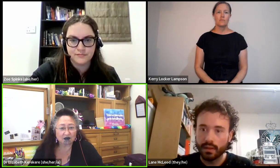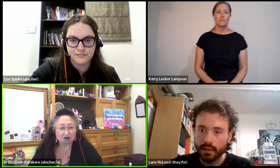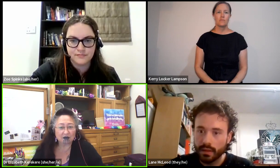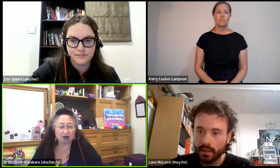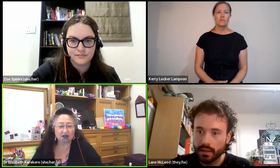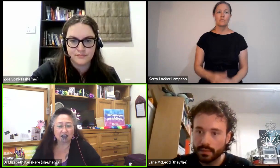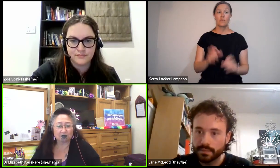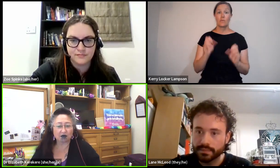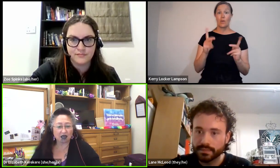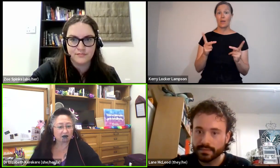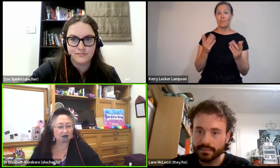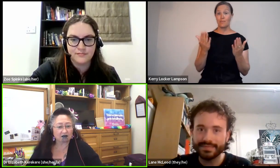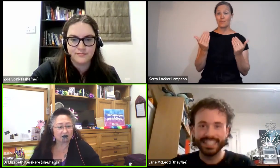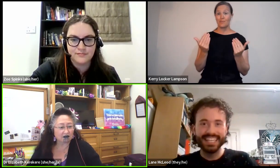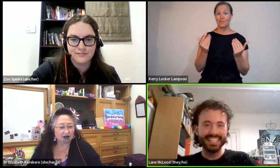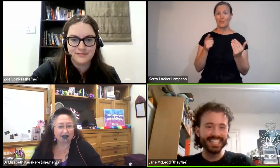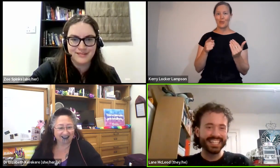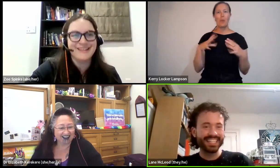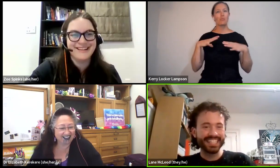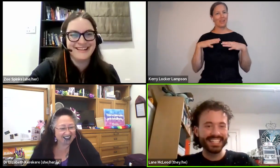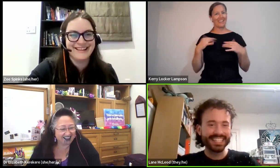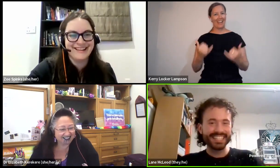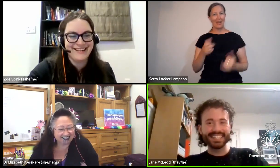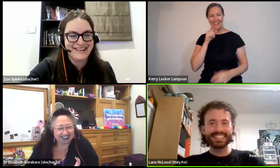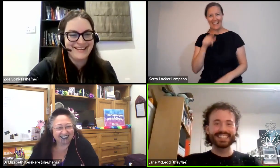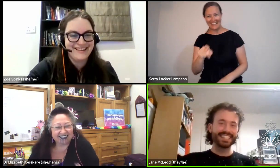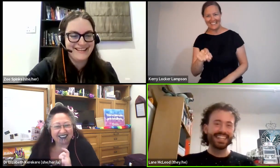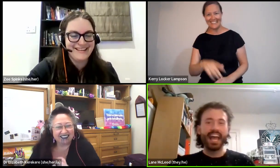Cool. Maybe you take a break. Yeah. And